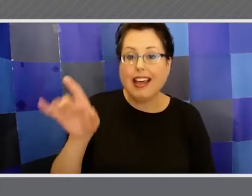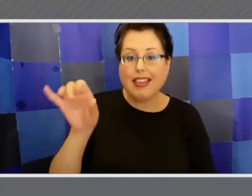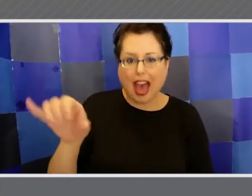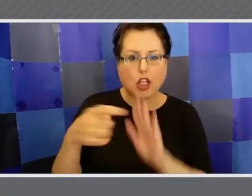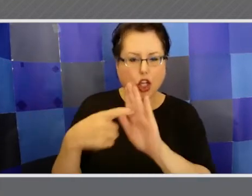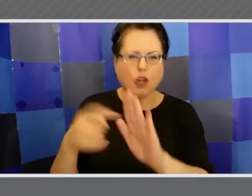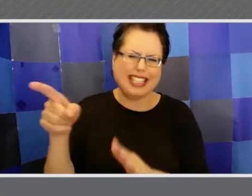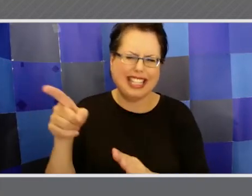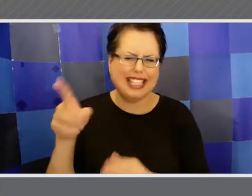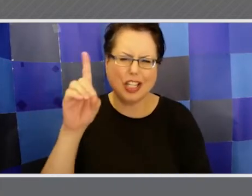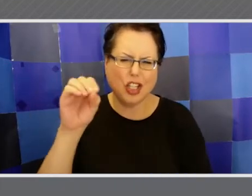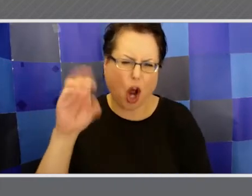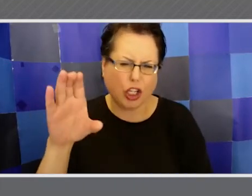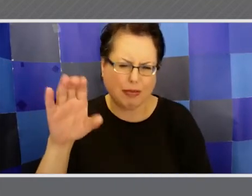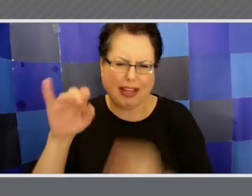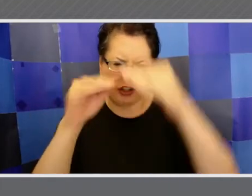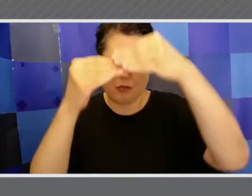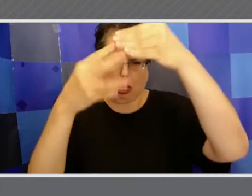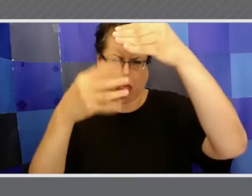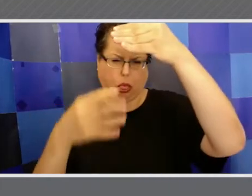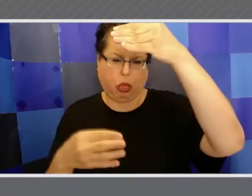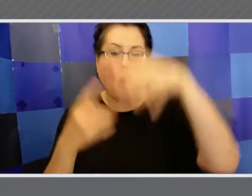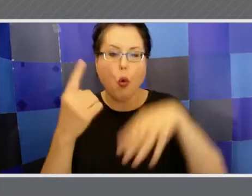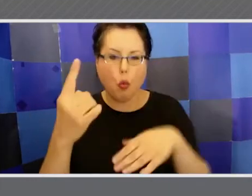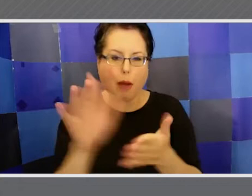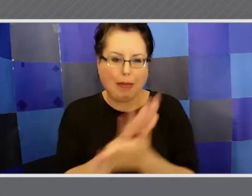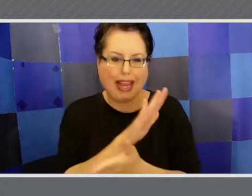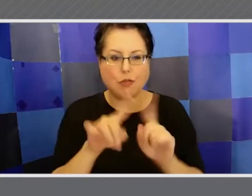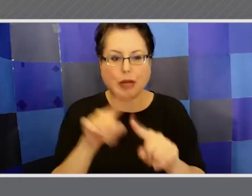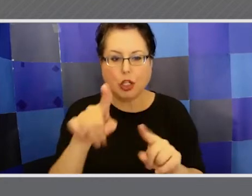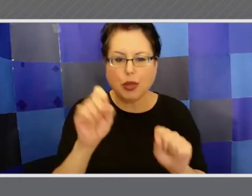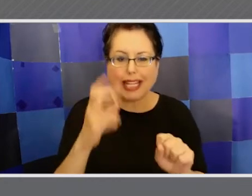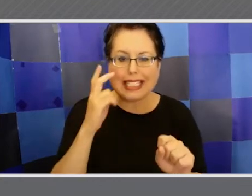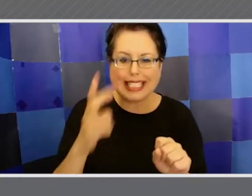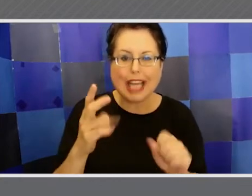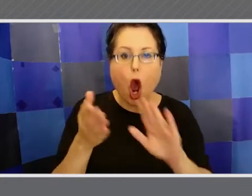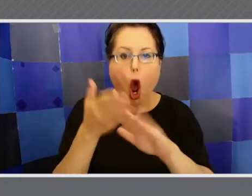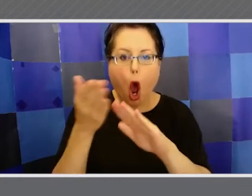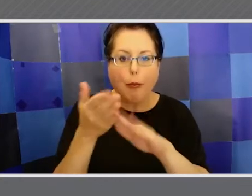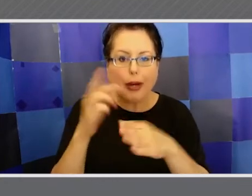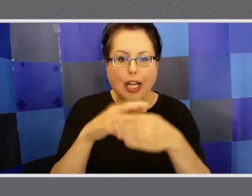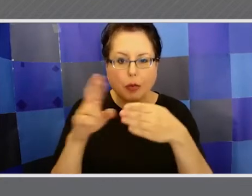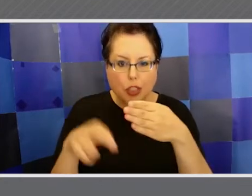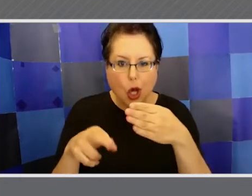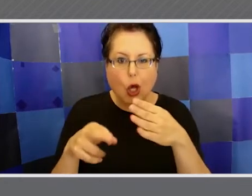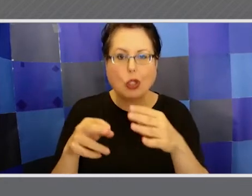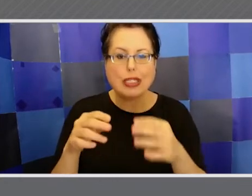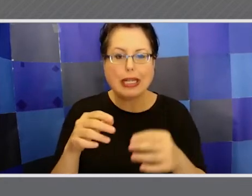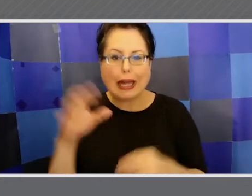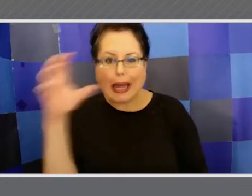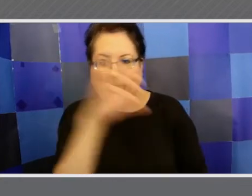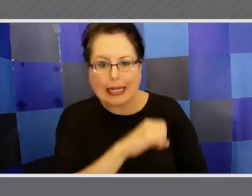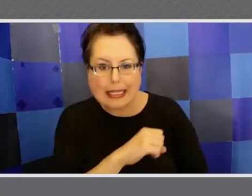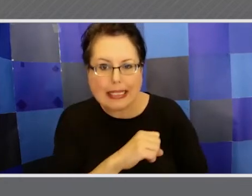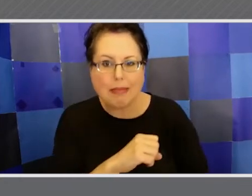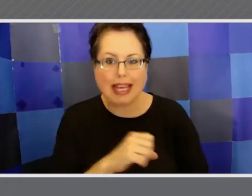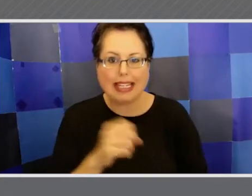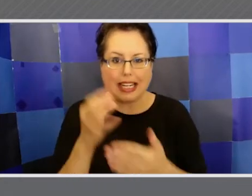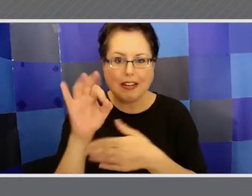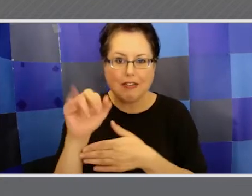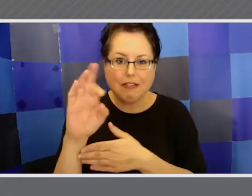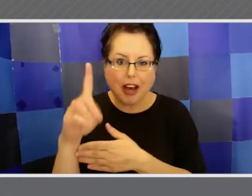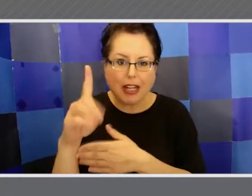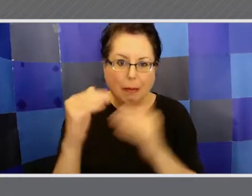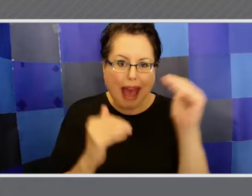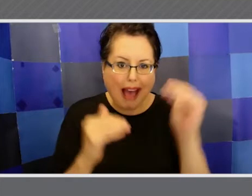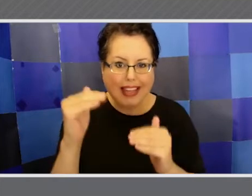document, it goes down into one sheet, but you can see the operating result, the anticipated fund balance, some transfers out.